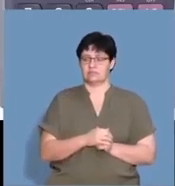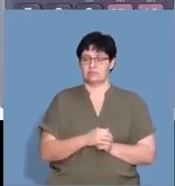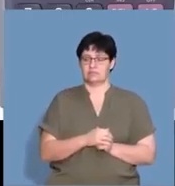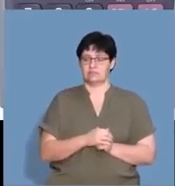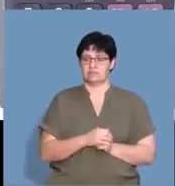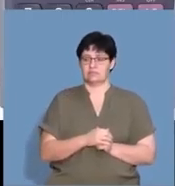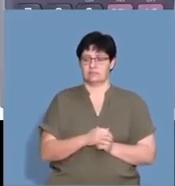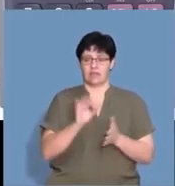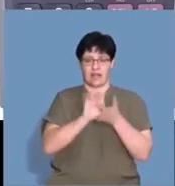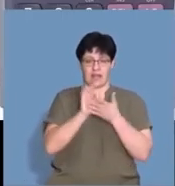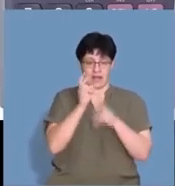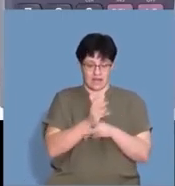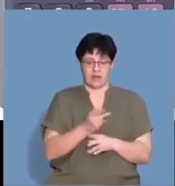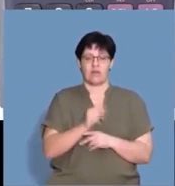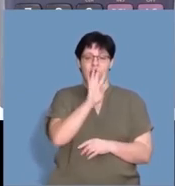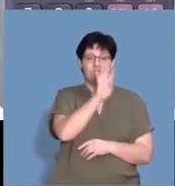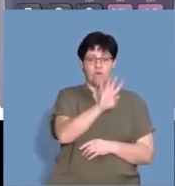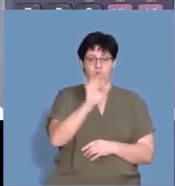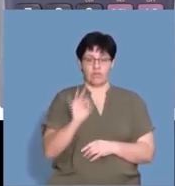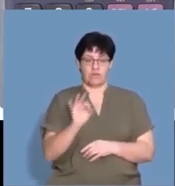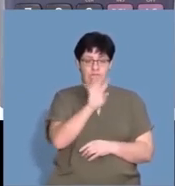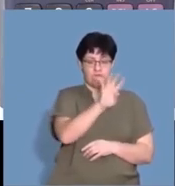Start to clear again.